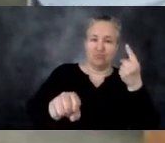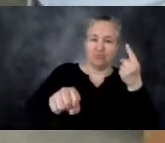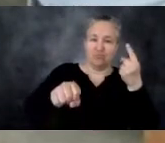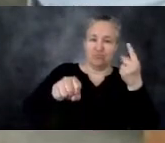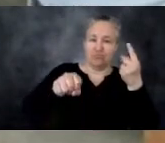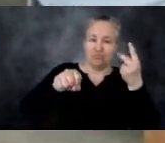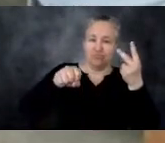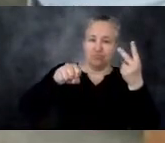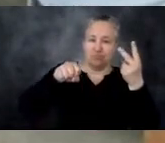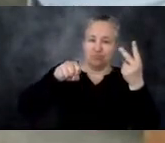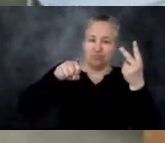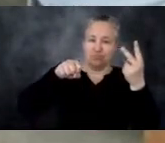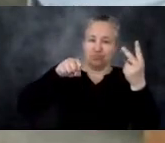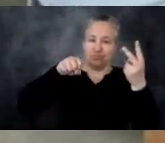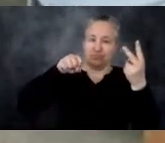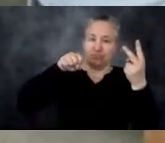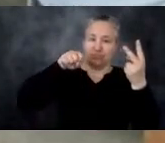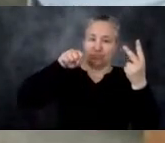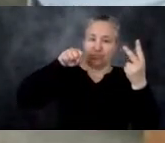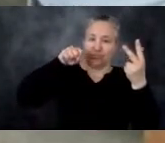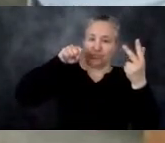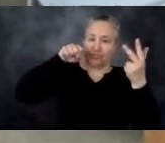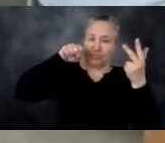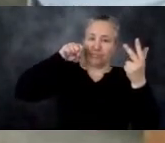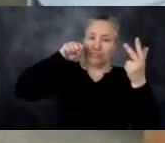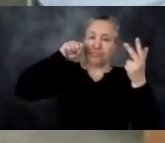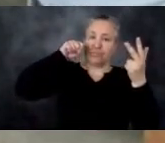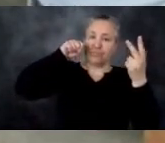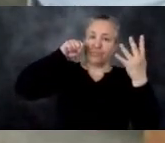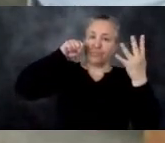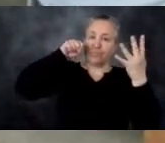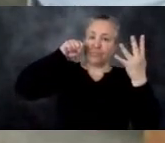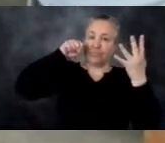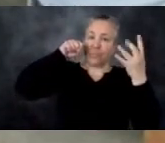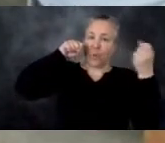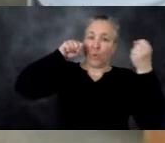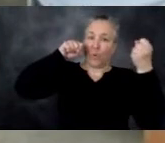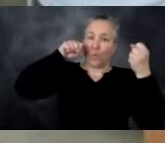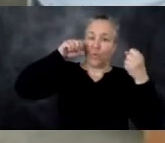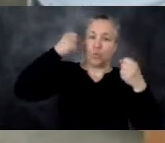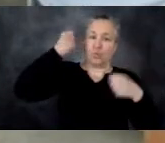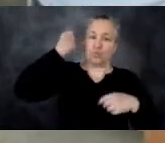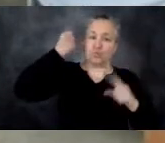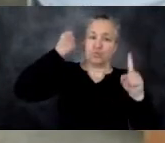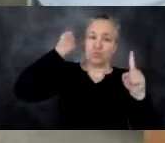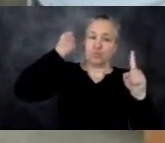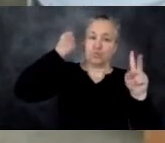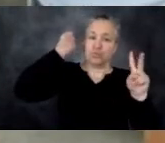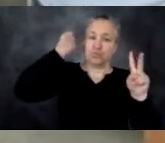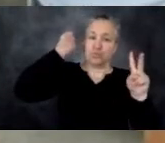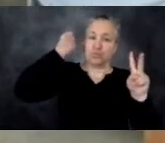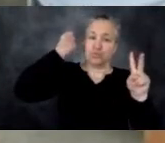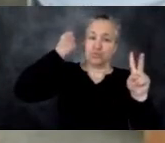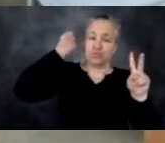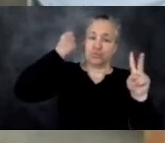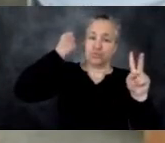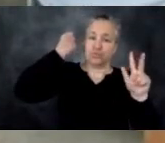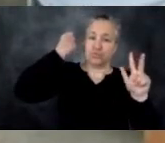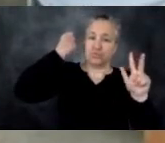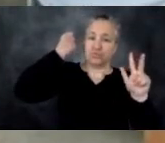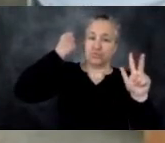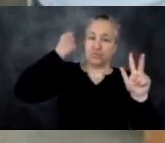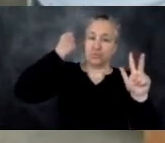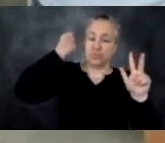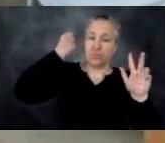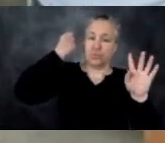One, two, three, four, hold. One, two,